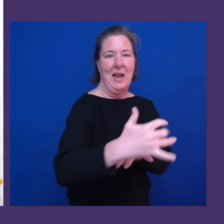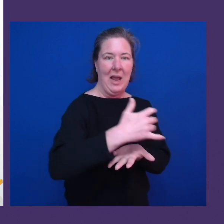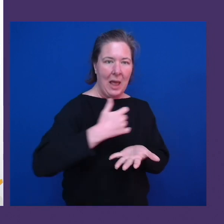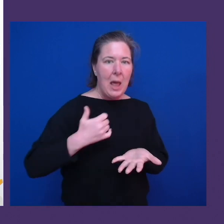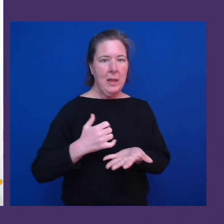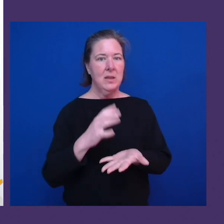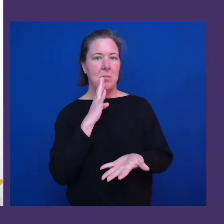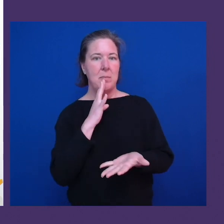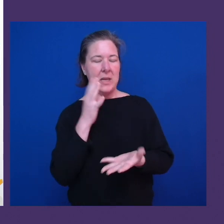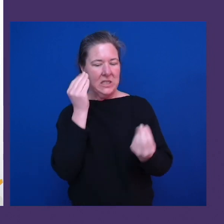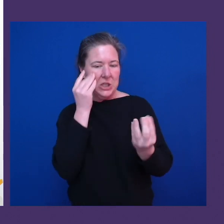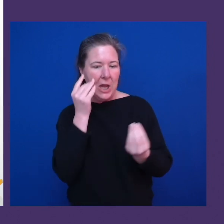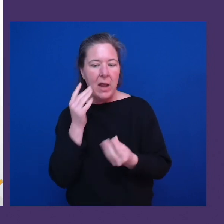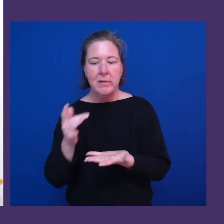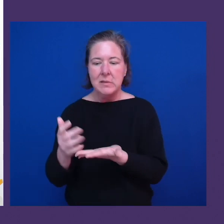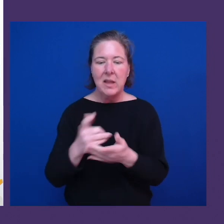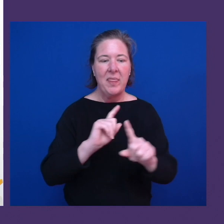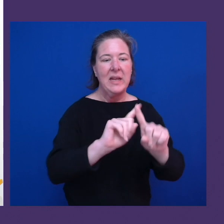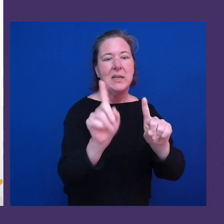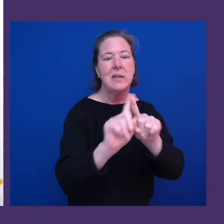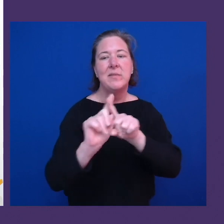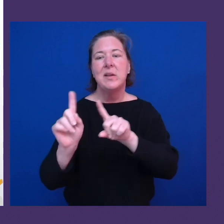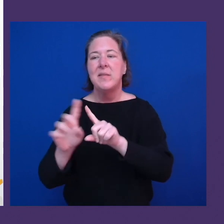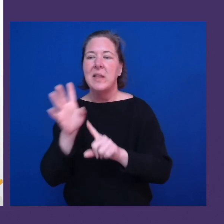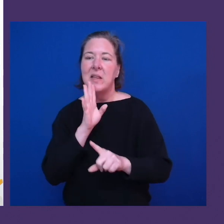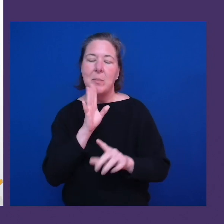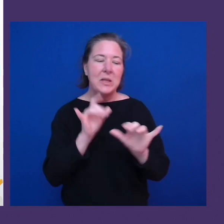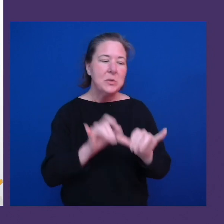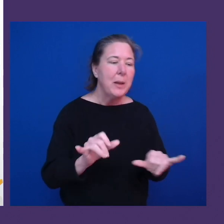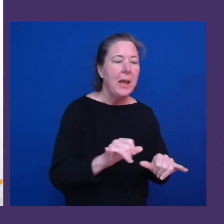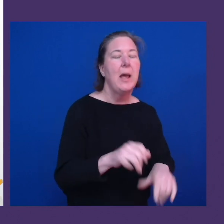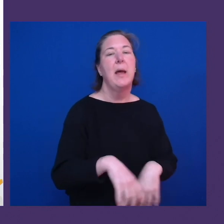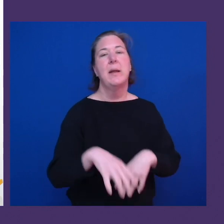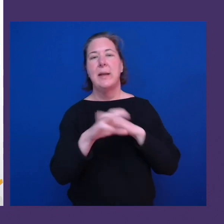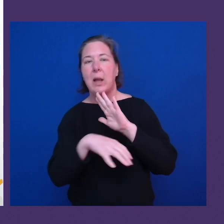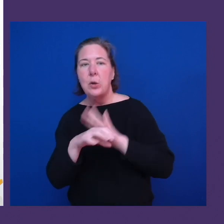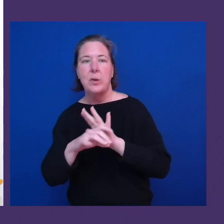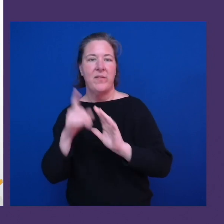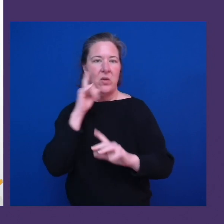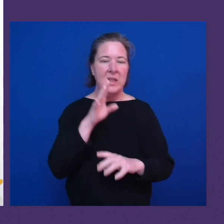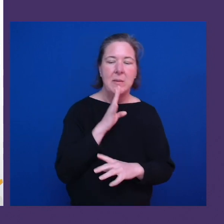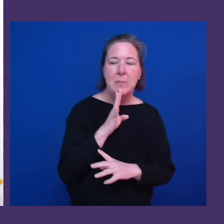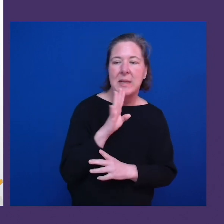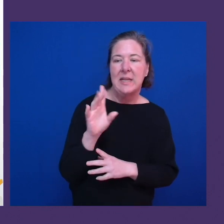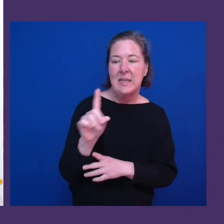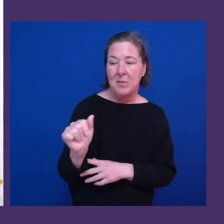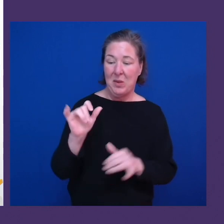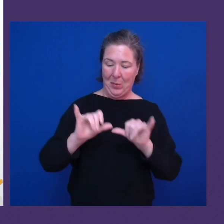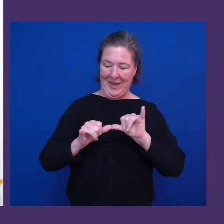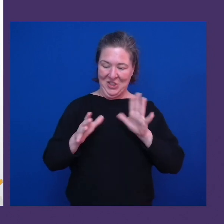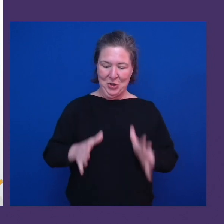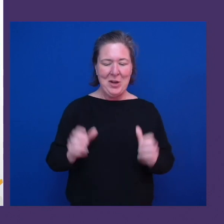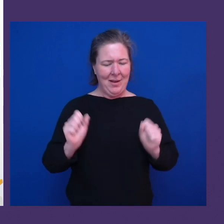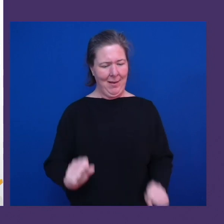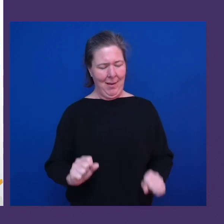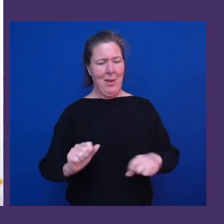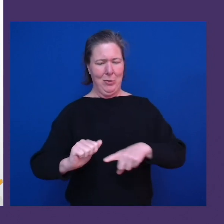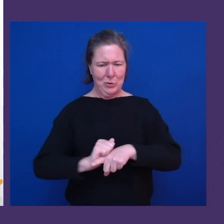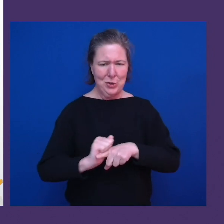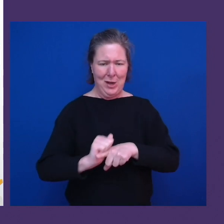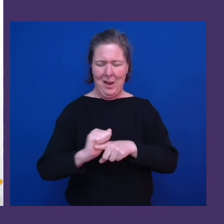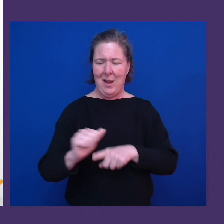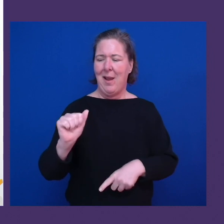possible the wide range of speech patterns characteristic of speech disabilities, so that engineers can train ASR to accurately